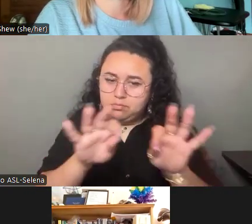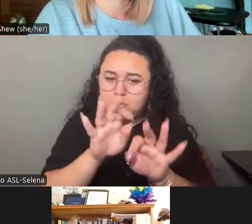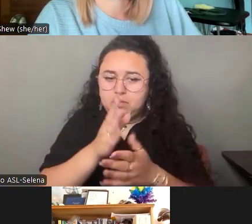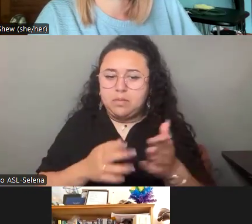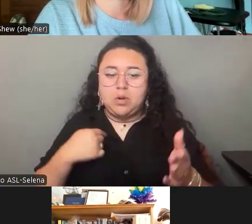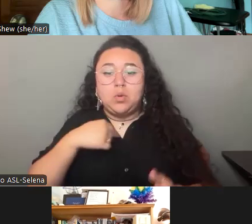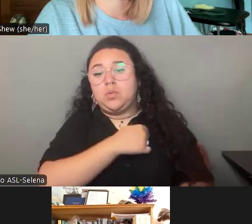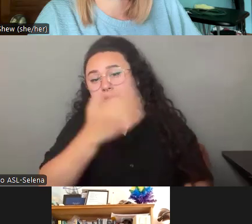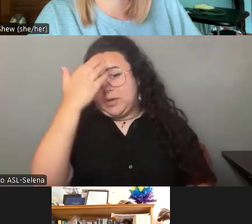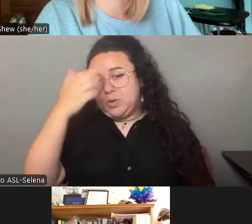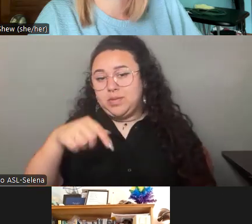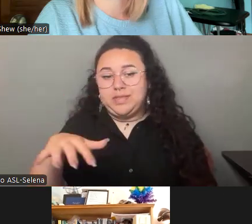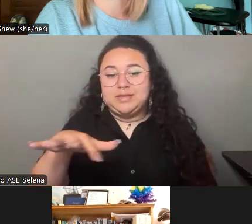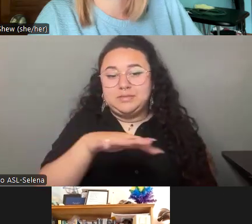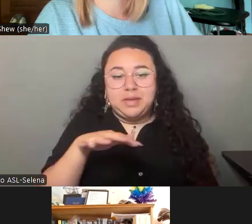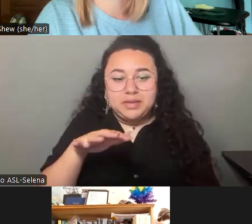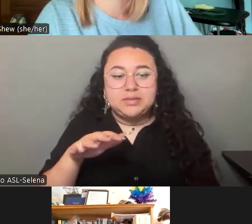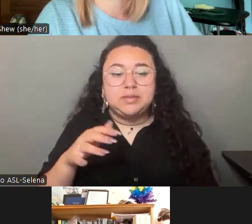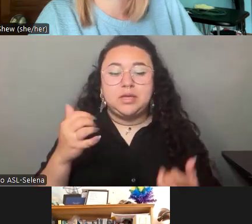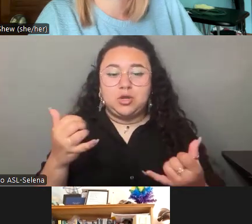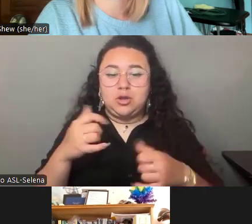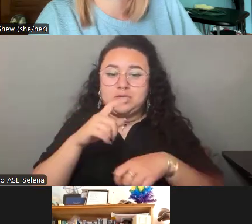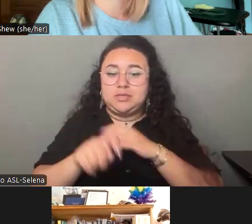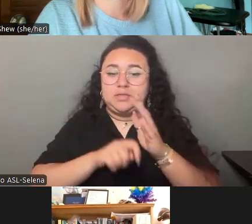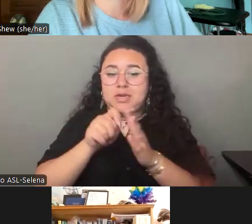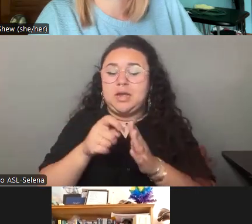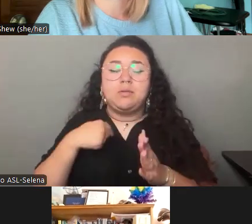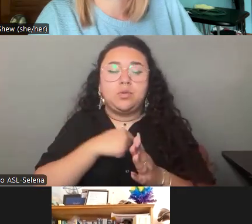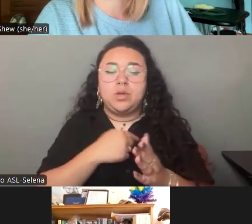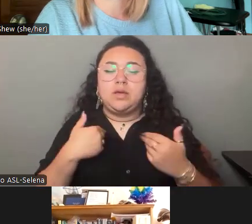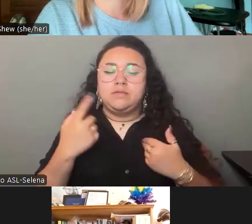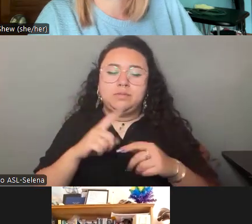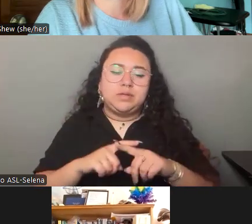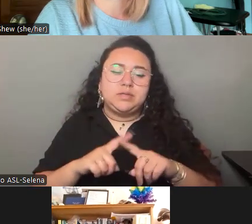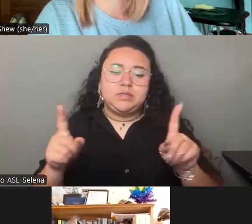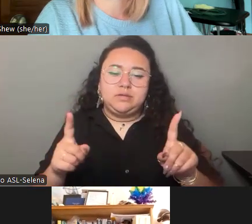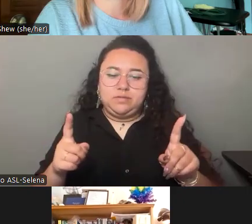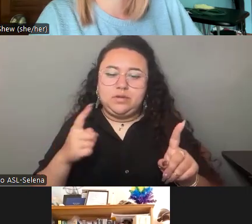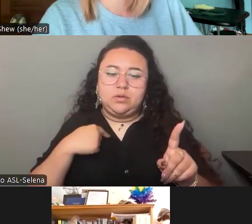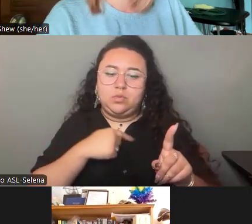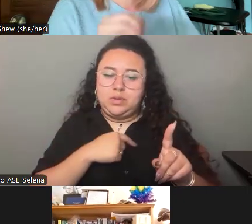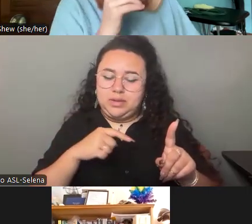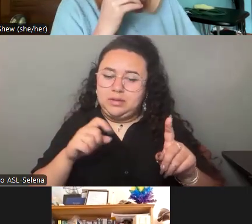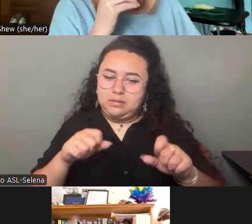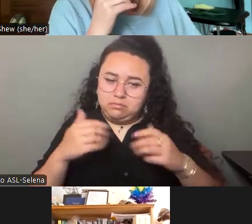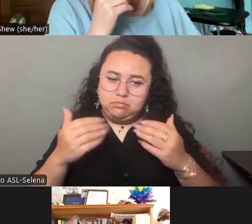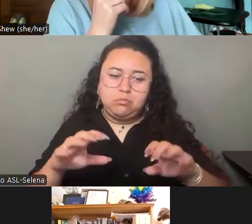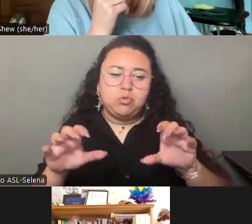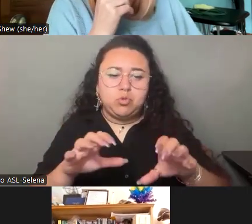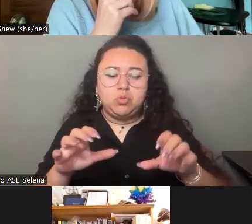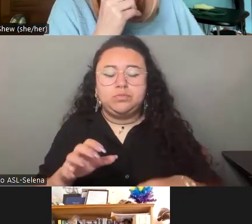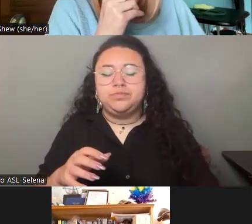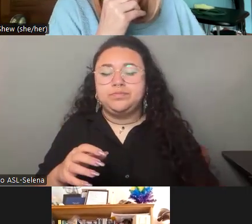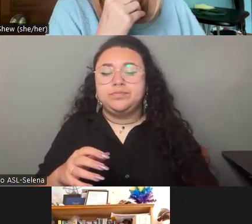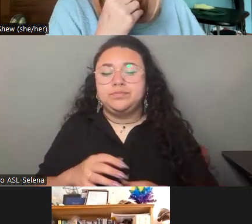that in this space, we have something different that we can do here. We have some different ways